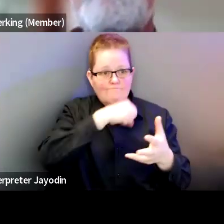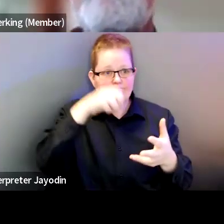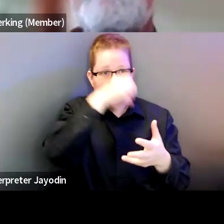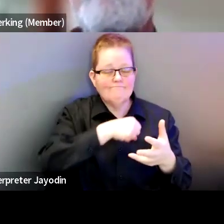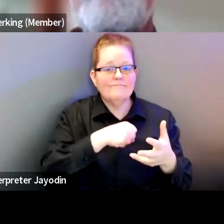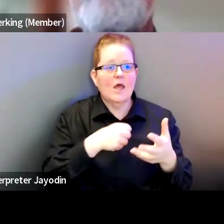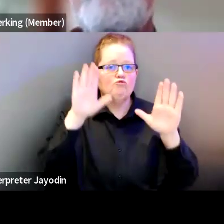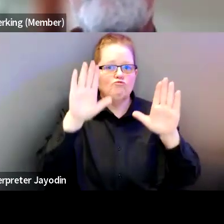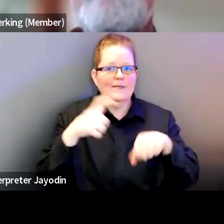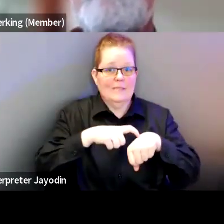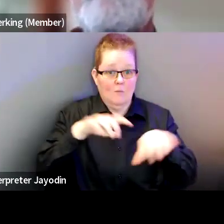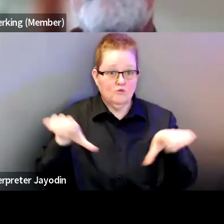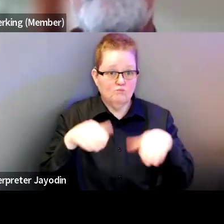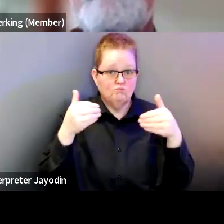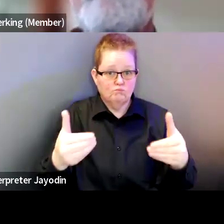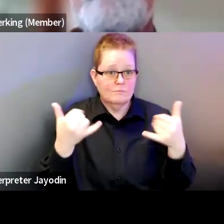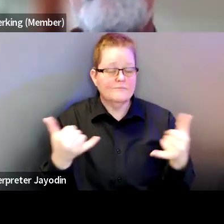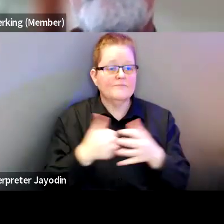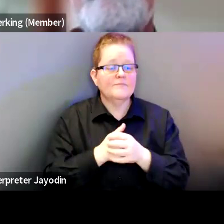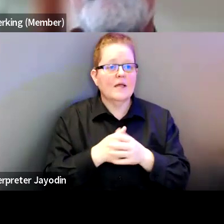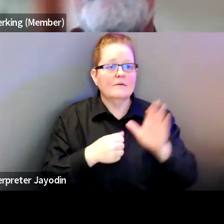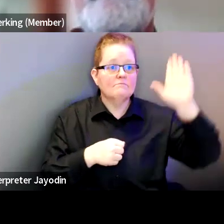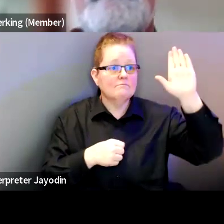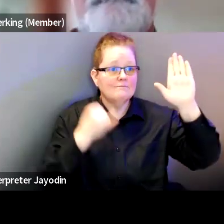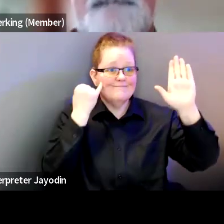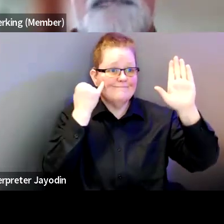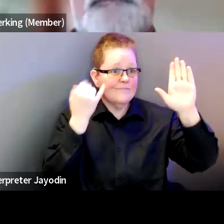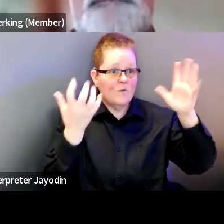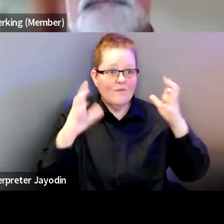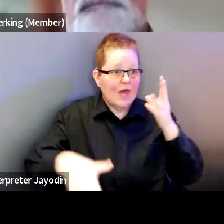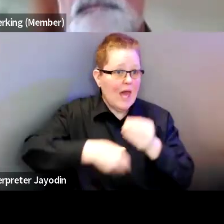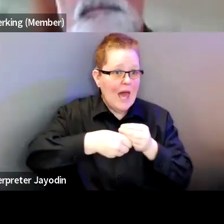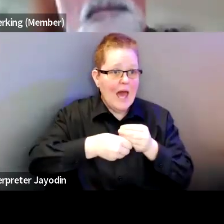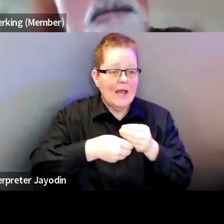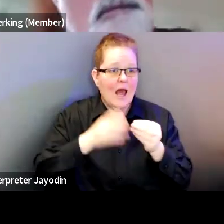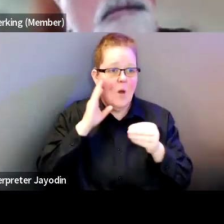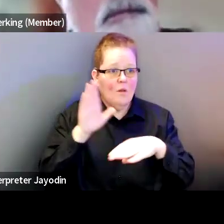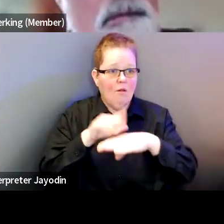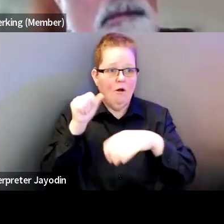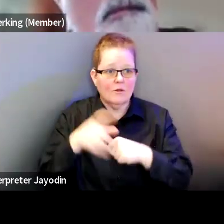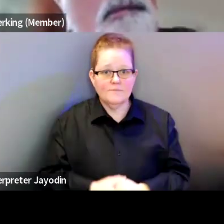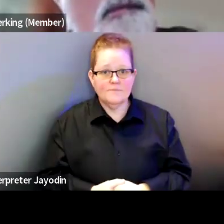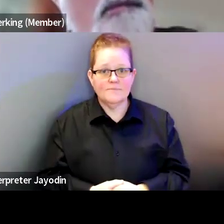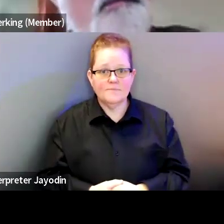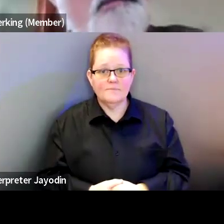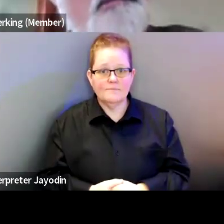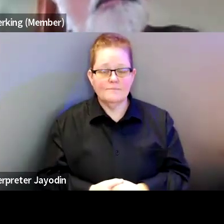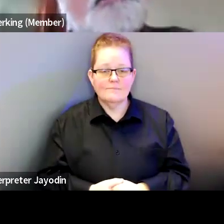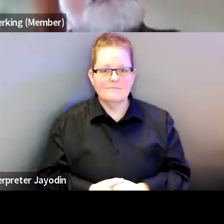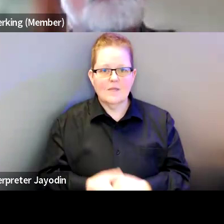time to do so. Just raise your hand and I will gladly call on you. And I'll just wait a couple